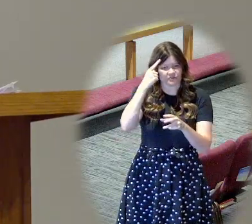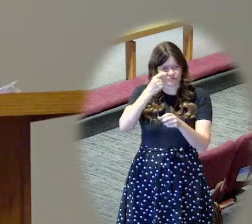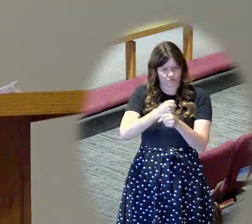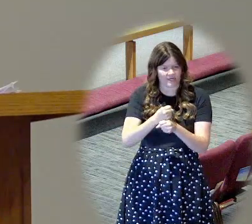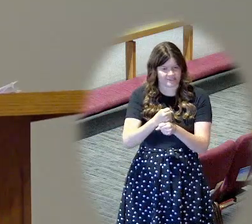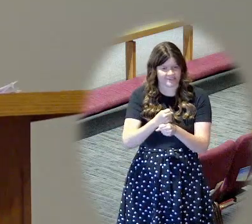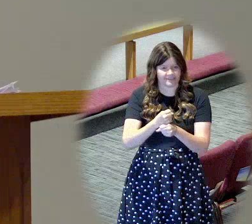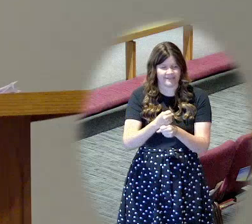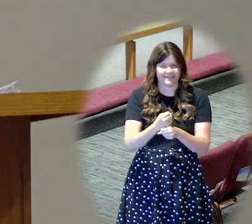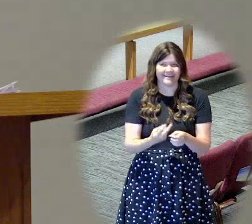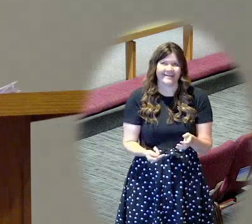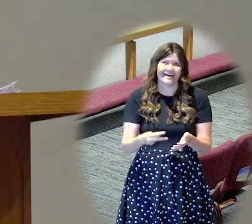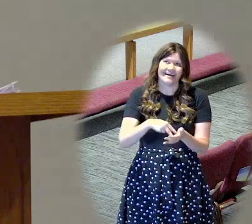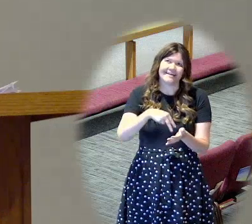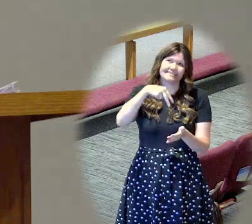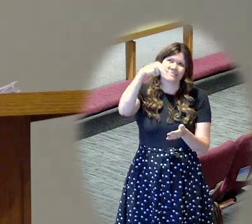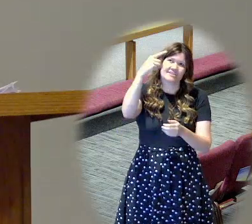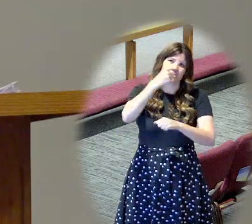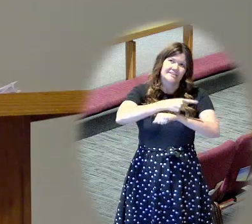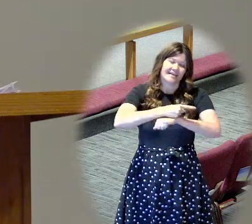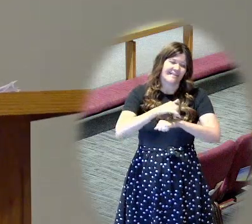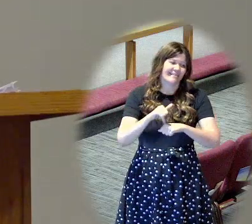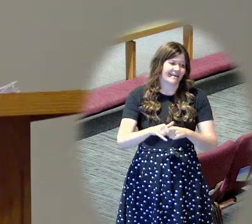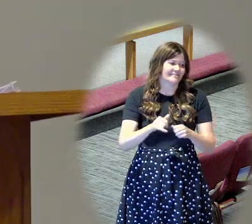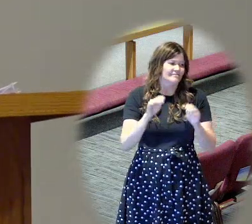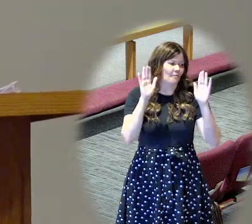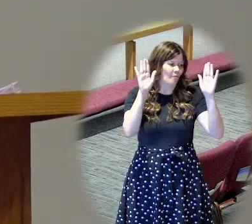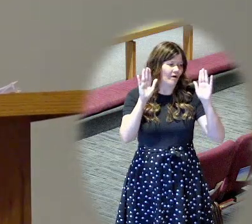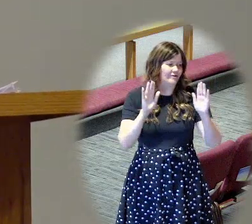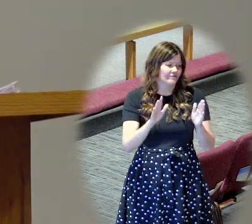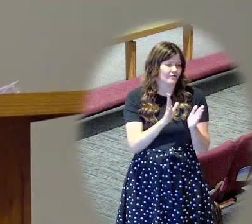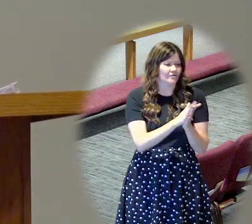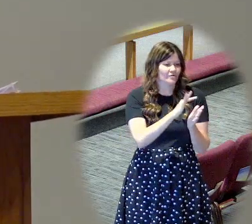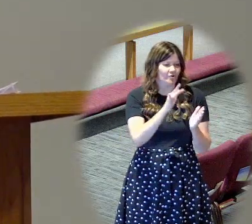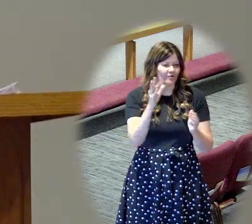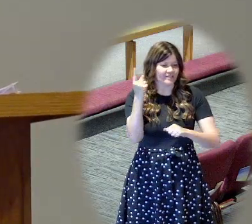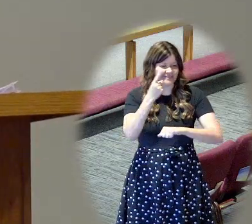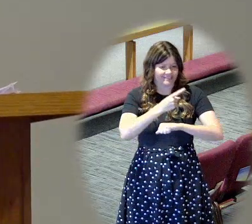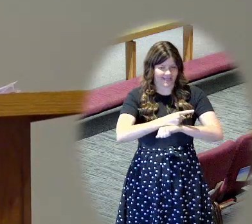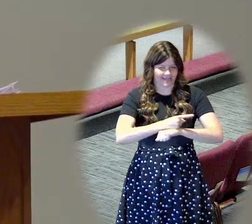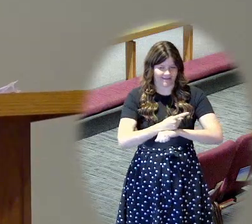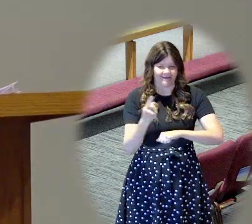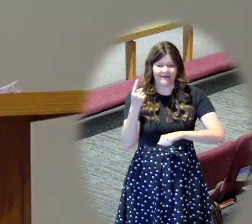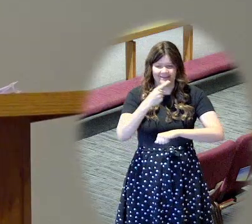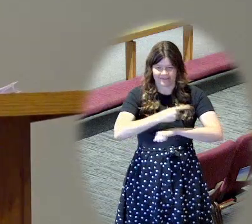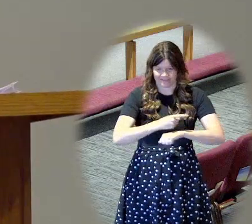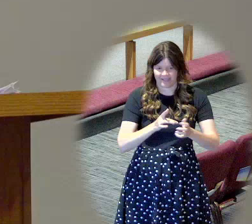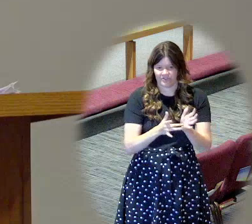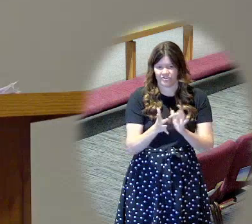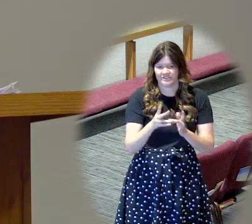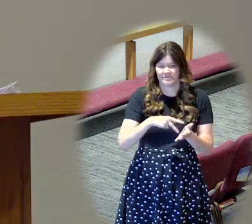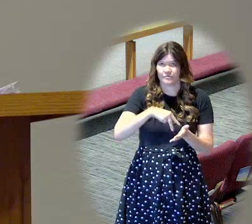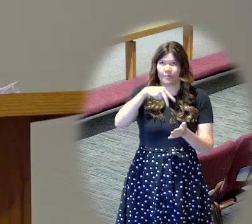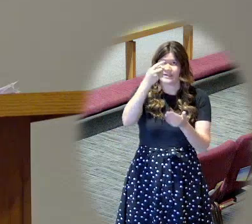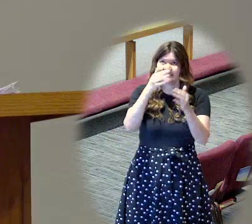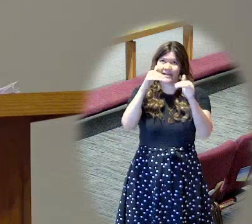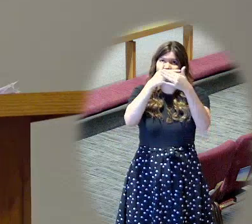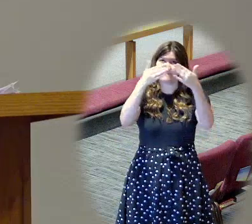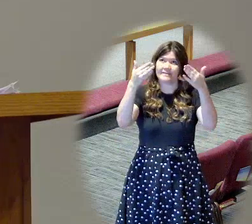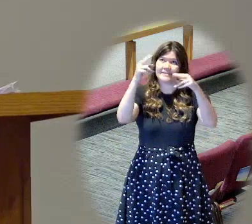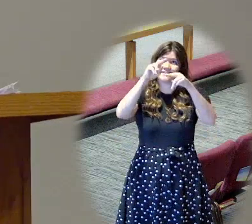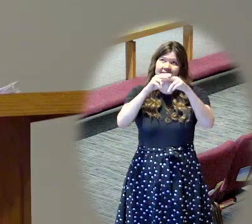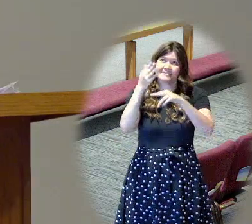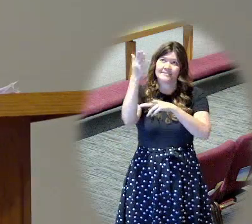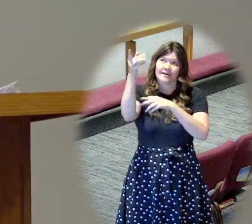Ascension Day is another great and glorious day. Our Lord went up to heaven to be seated at the right hand of God. It's also